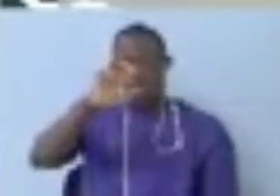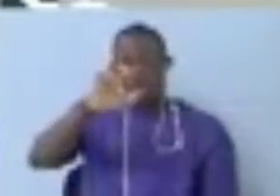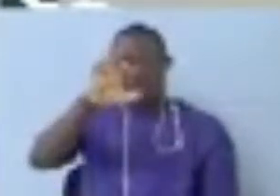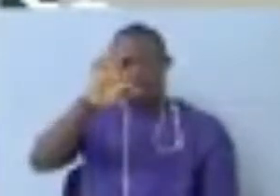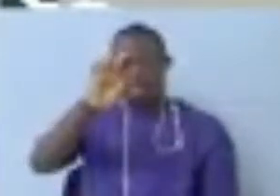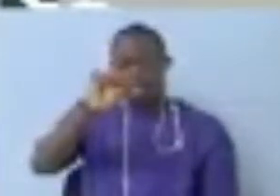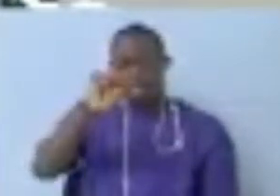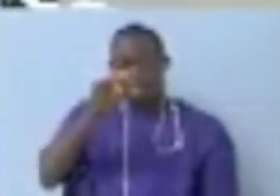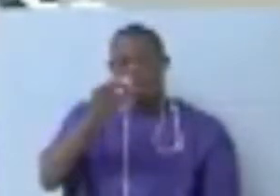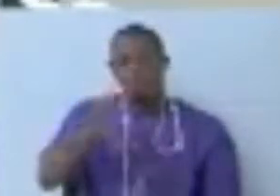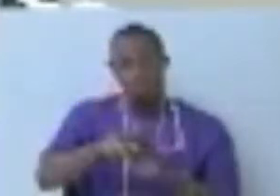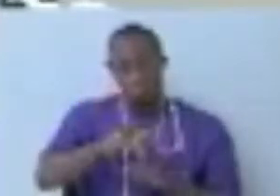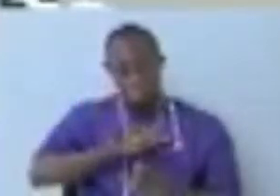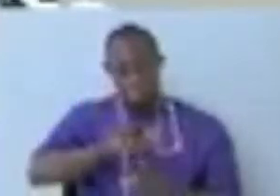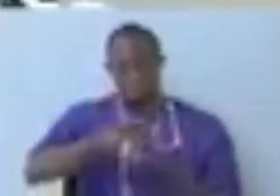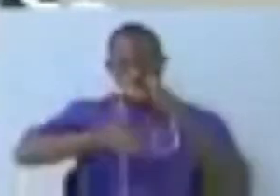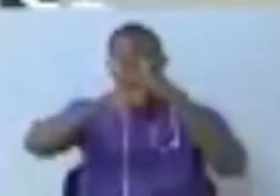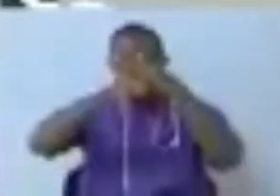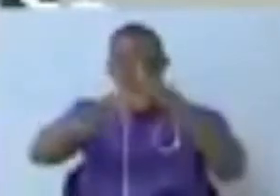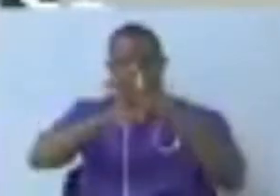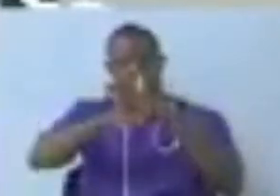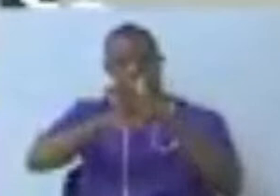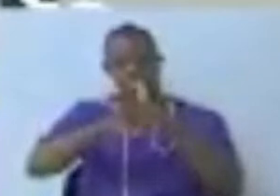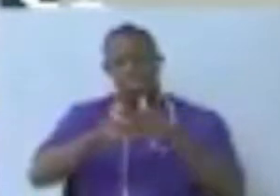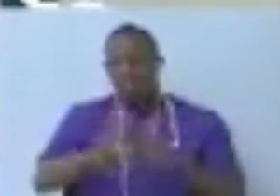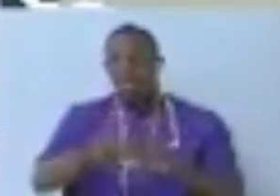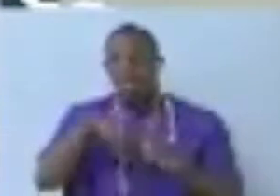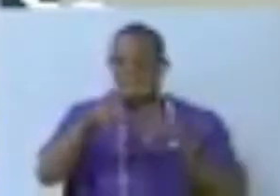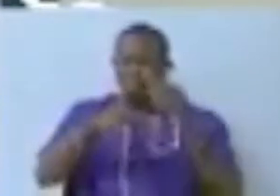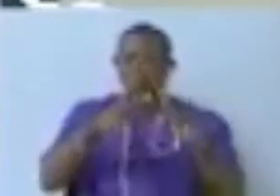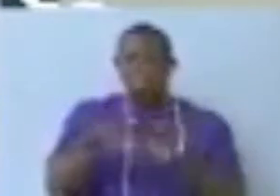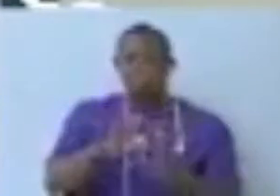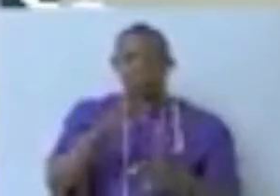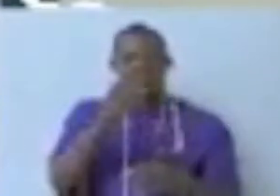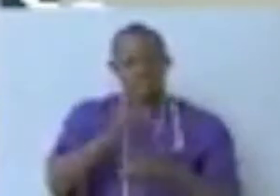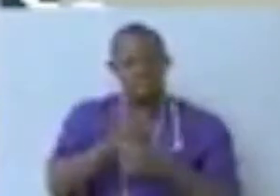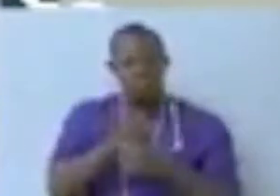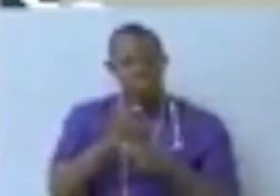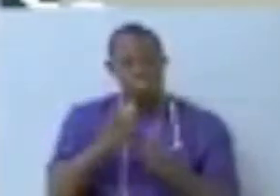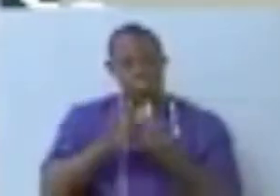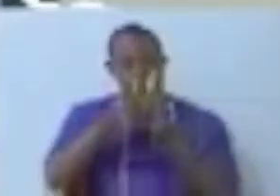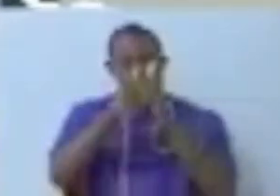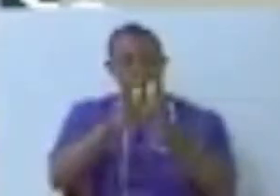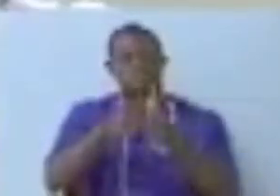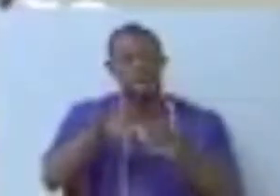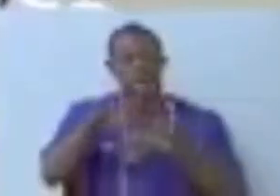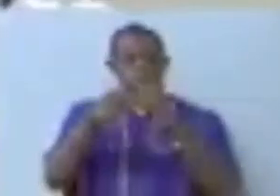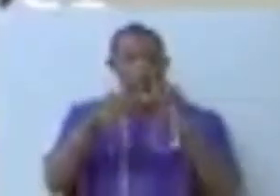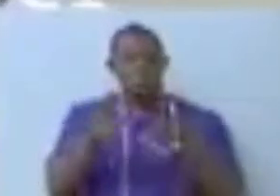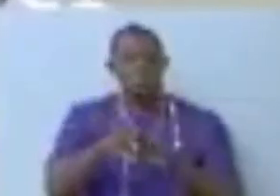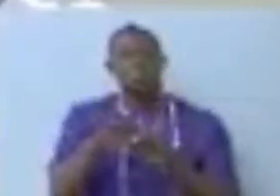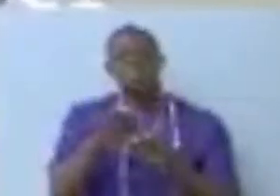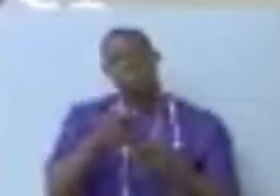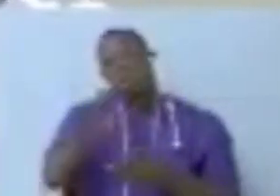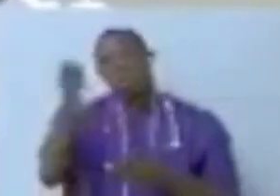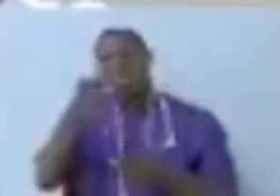Jobarteh, has justified the enforcement of the controversial death penalty